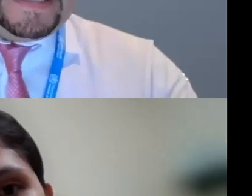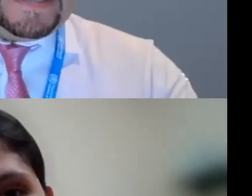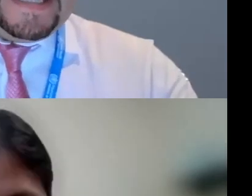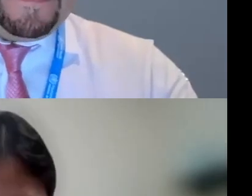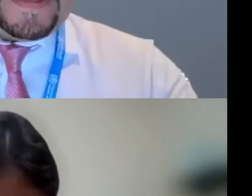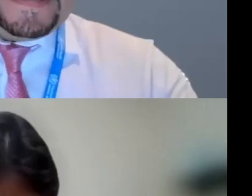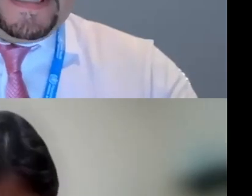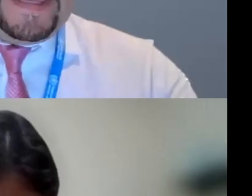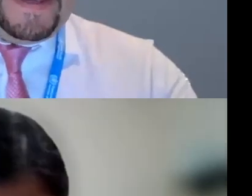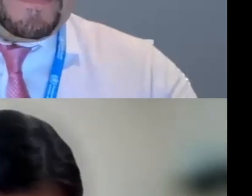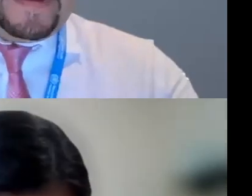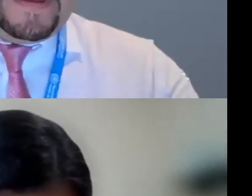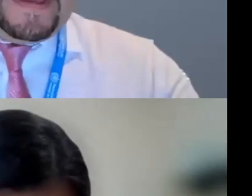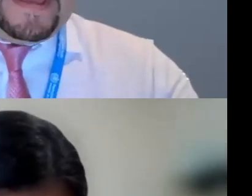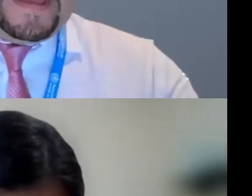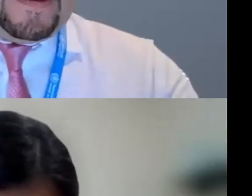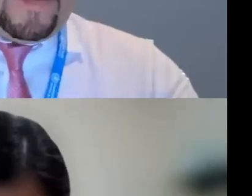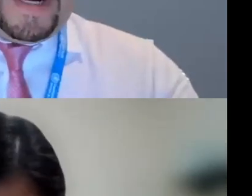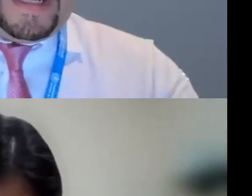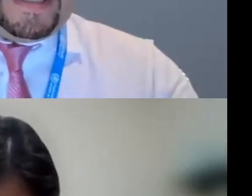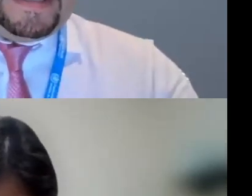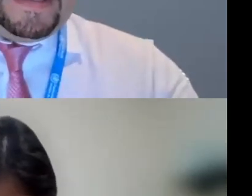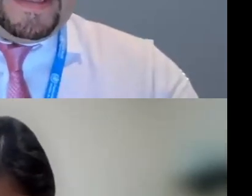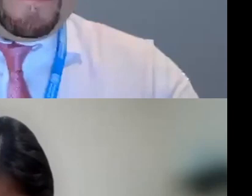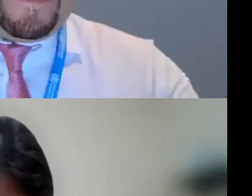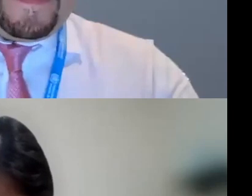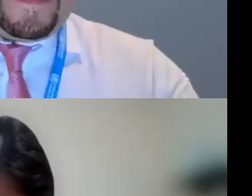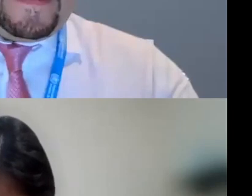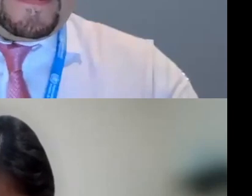Ángel, since you're here. Juan Ángel,